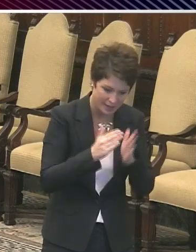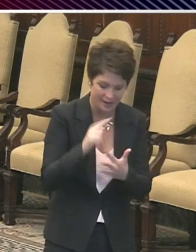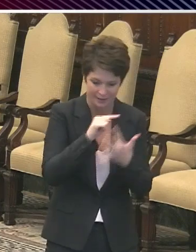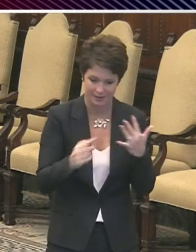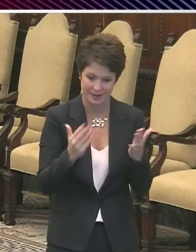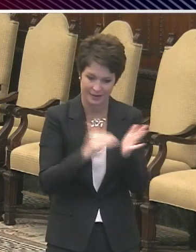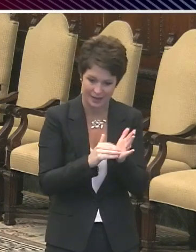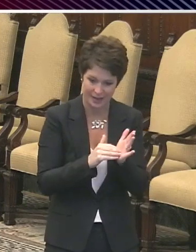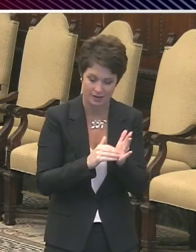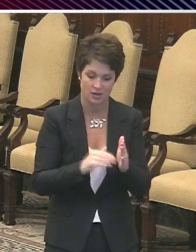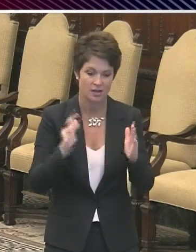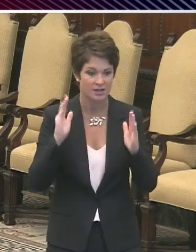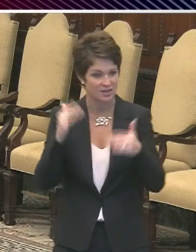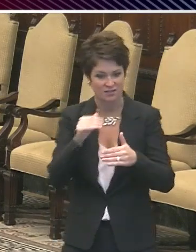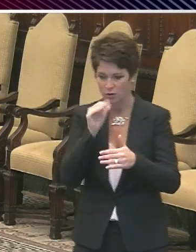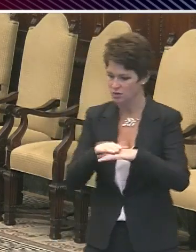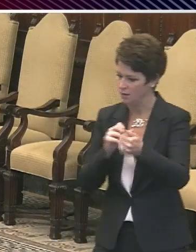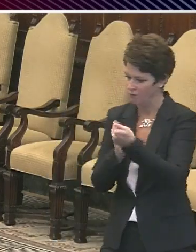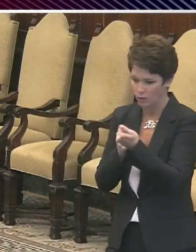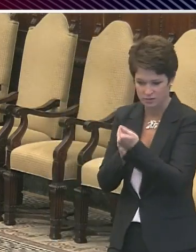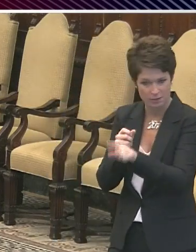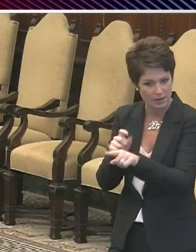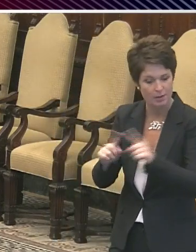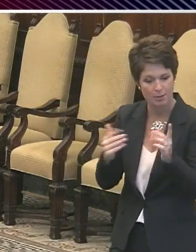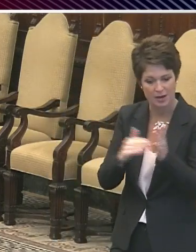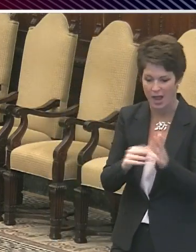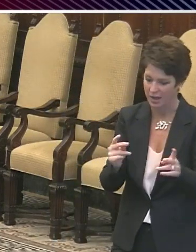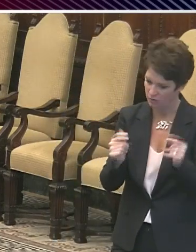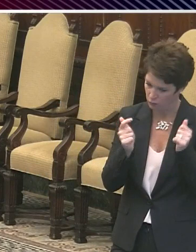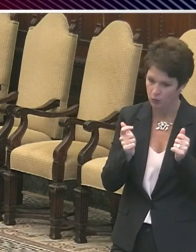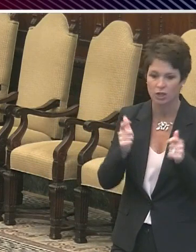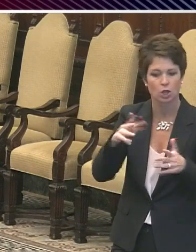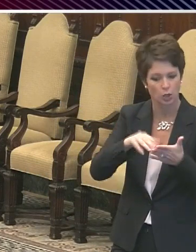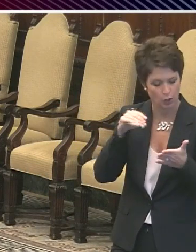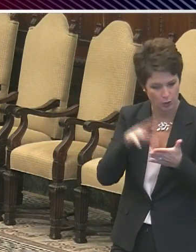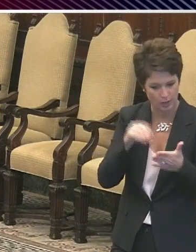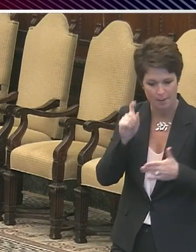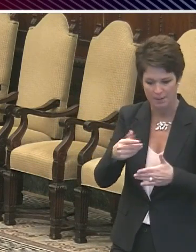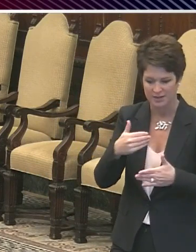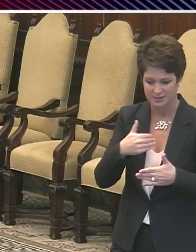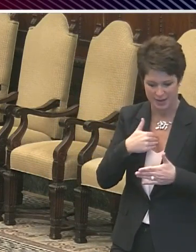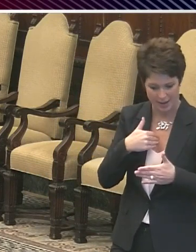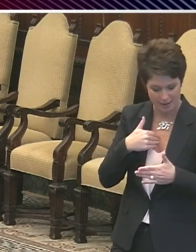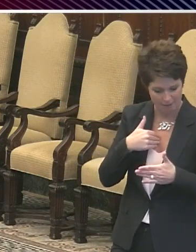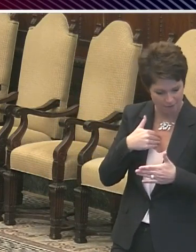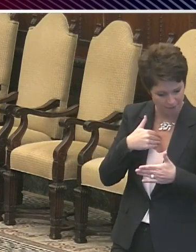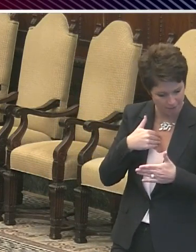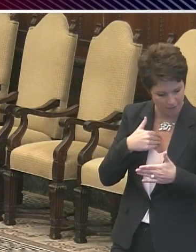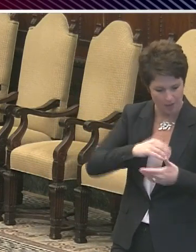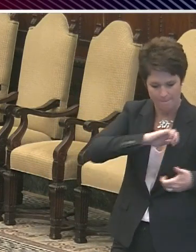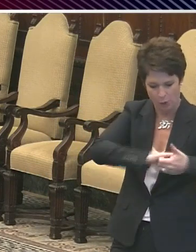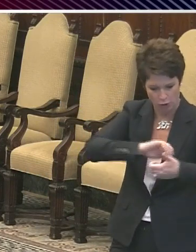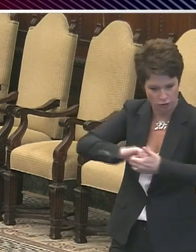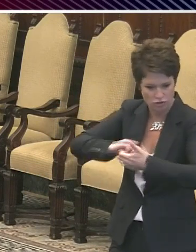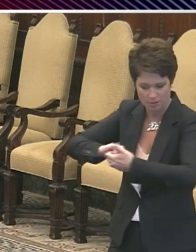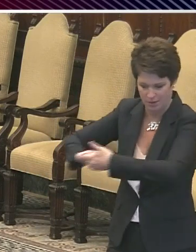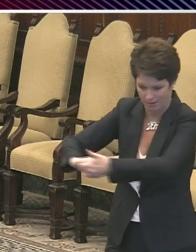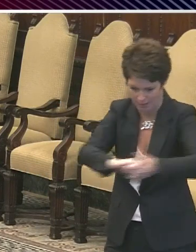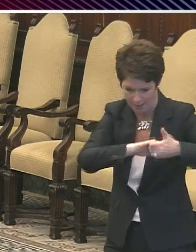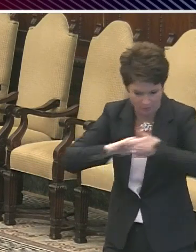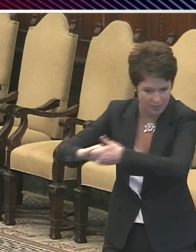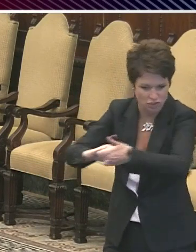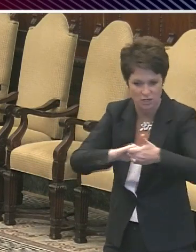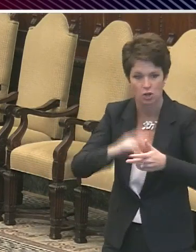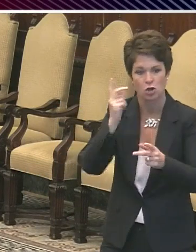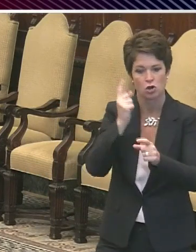doesn't solely focus on enforcement, but I very quickly learned that there has to be strong emphasis on partnership and collaboration, getting